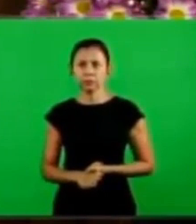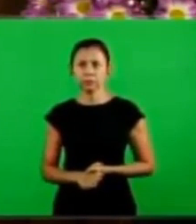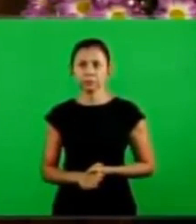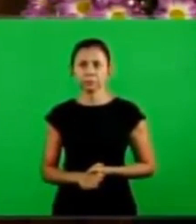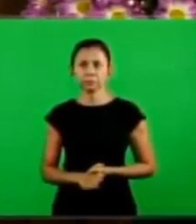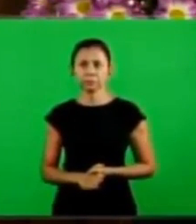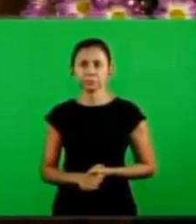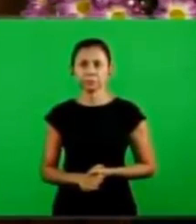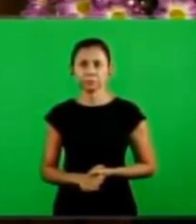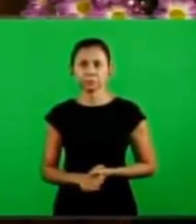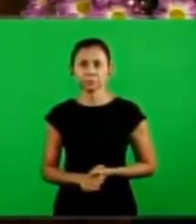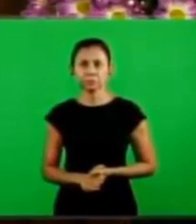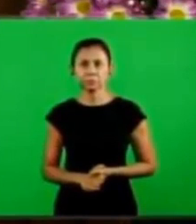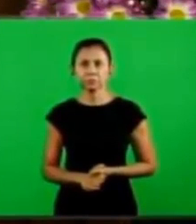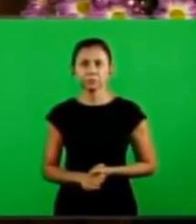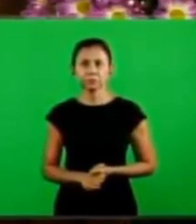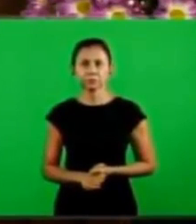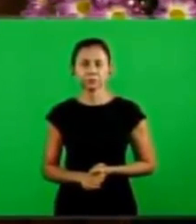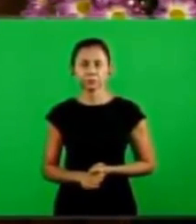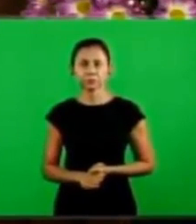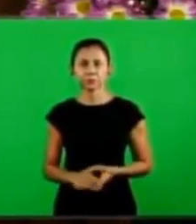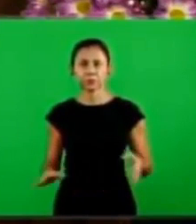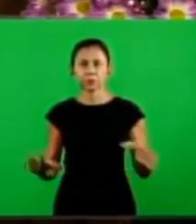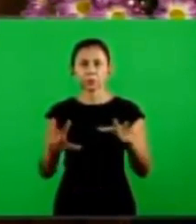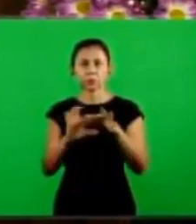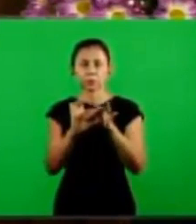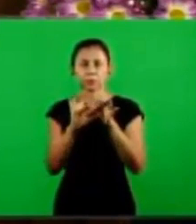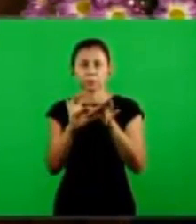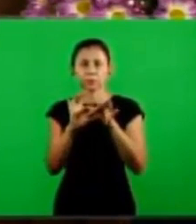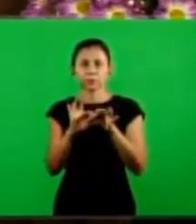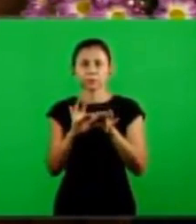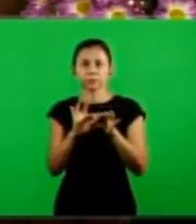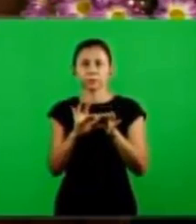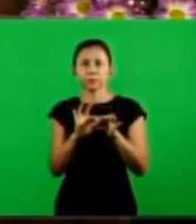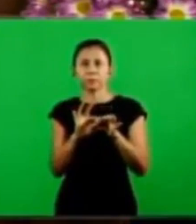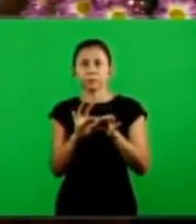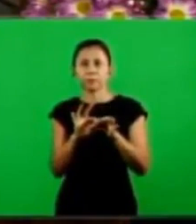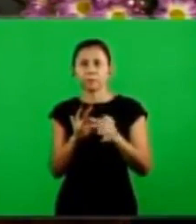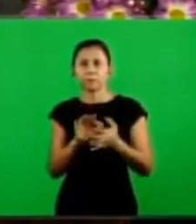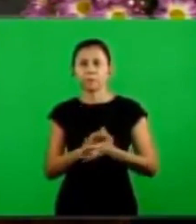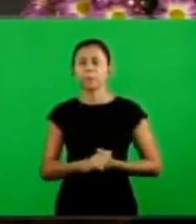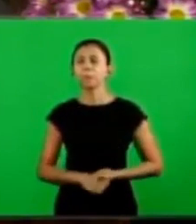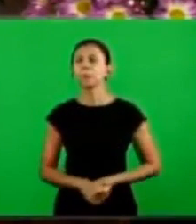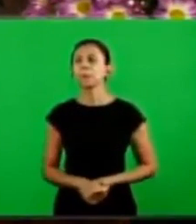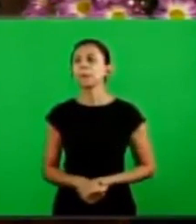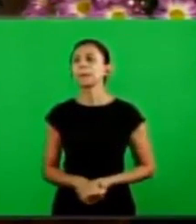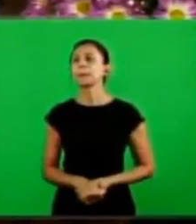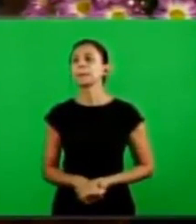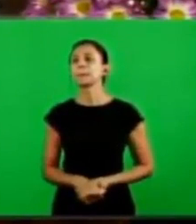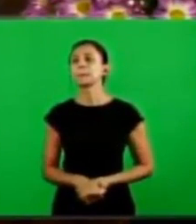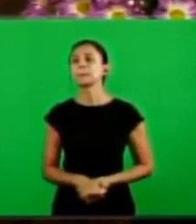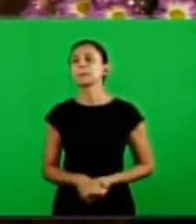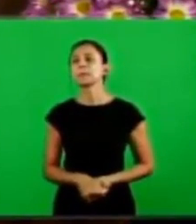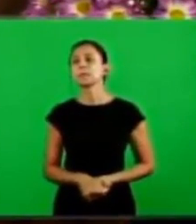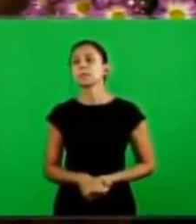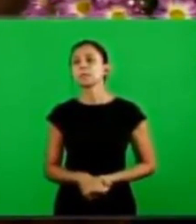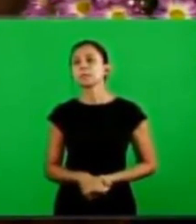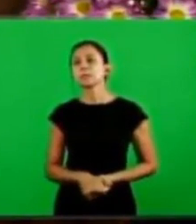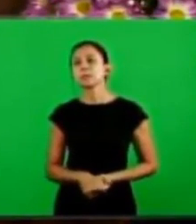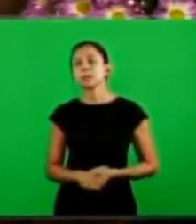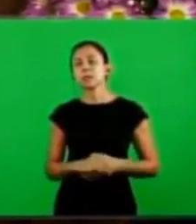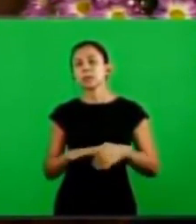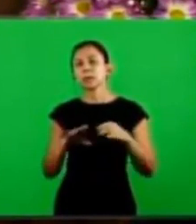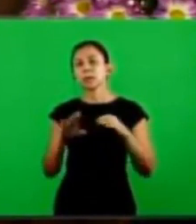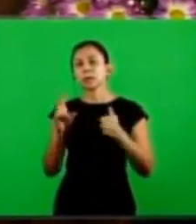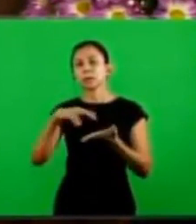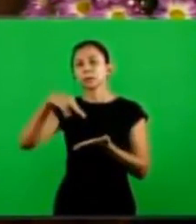fourth one? The Holy Spirit in the life of the believer. So the first and the second,